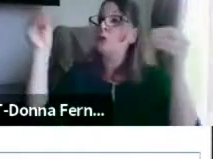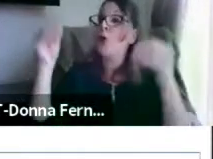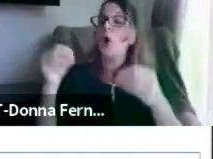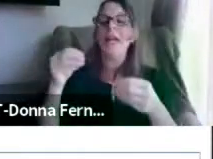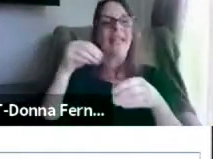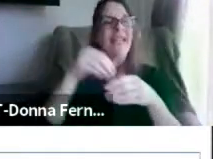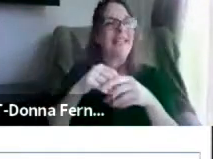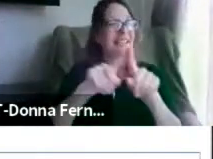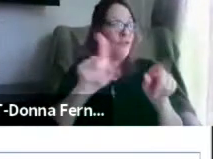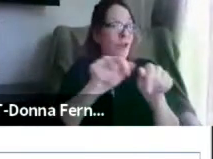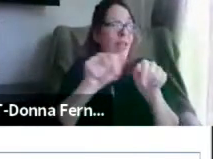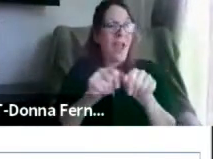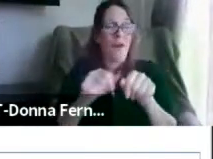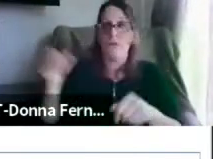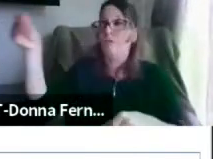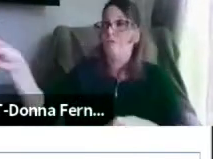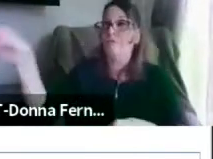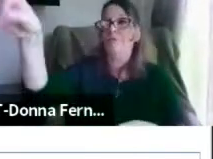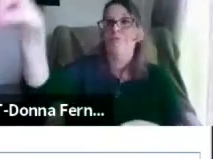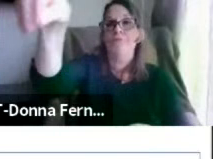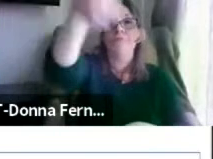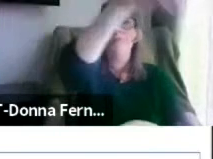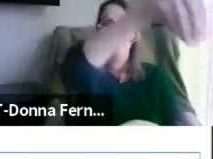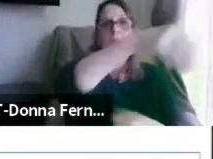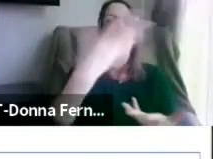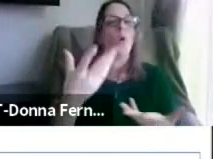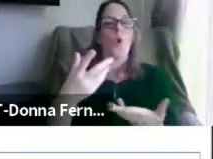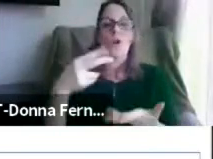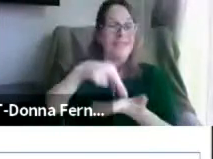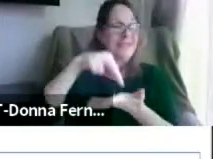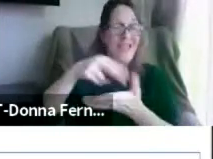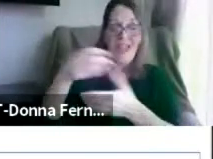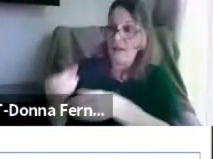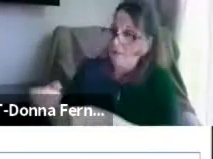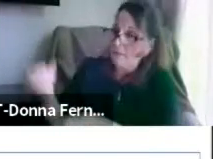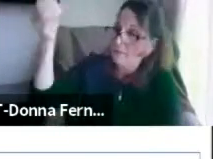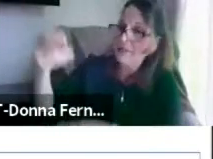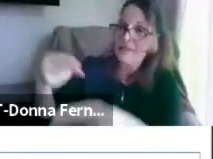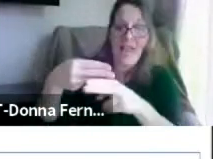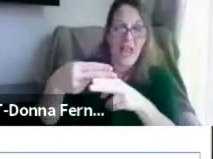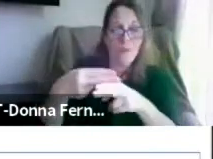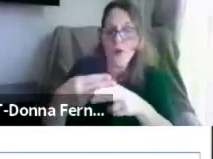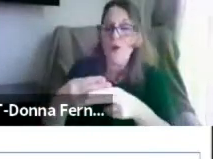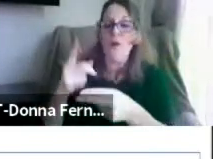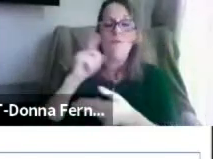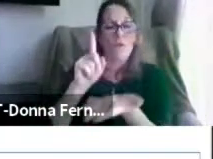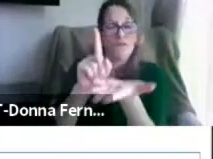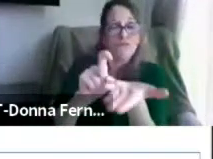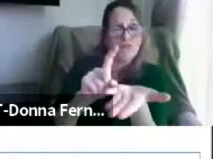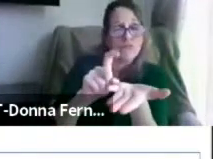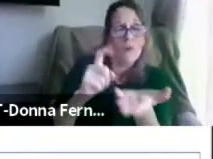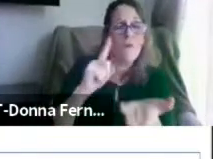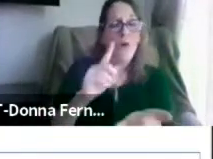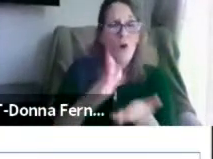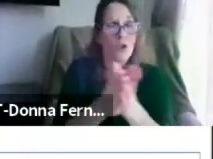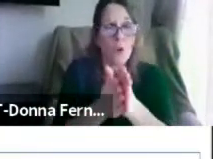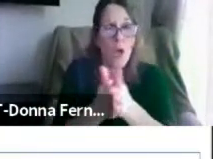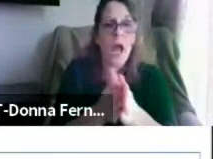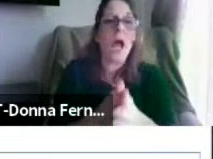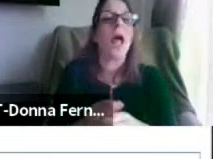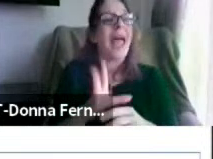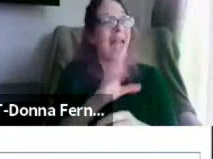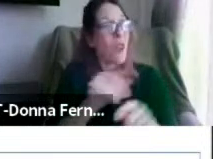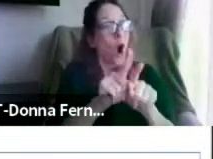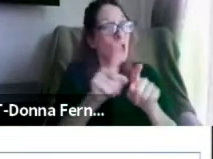in different areas, the stands or anything that are temporary, you can put those up. And then you can also post